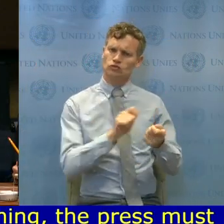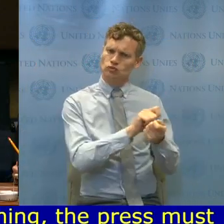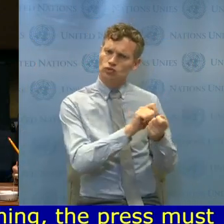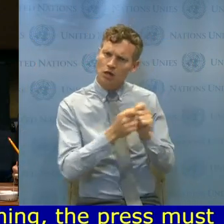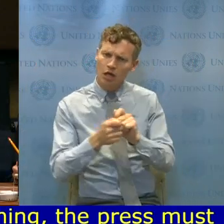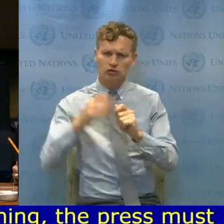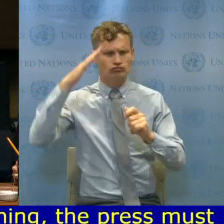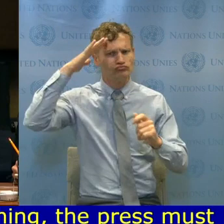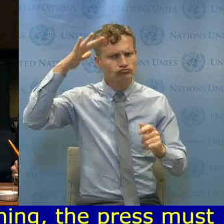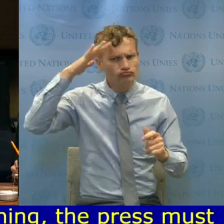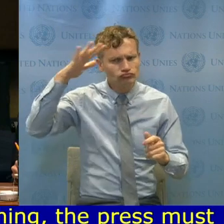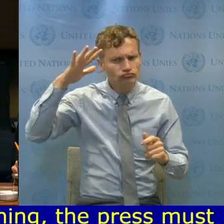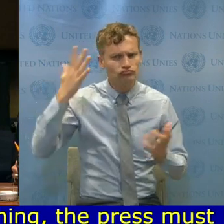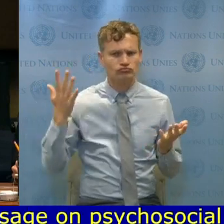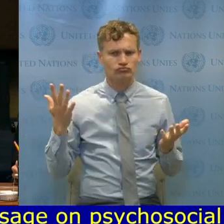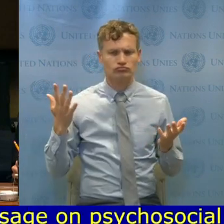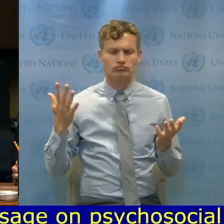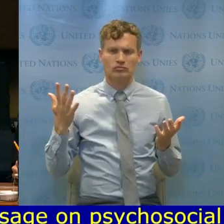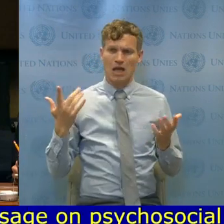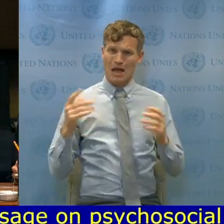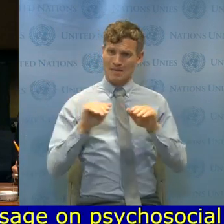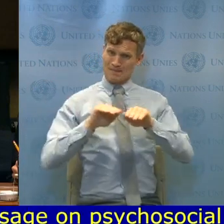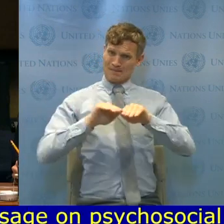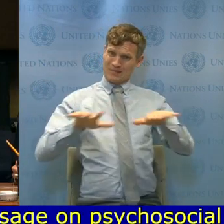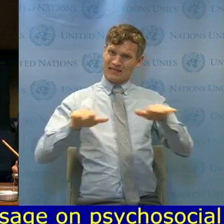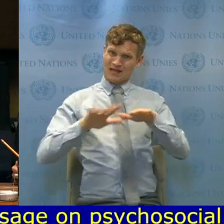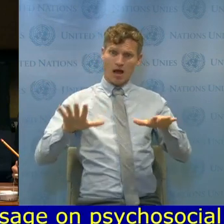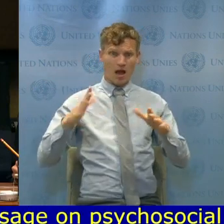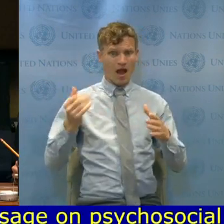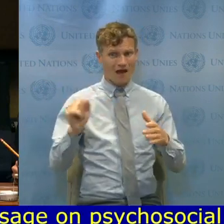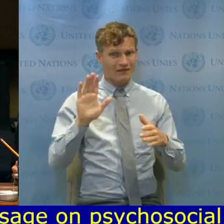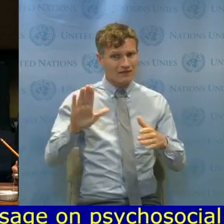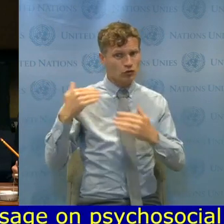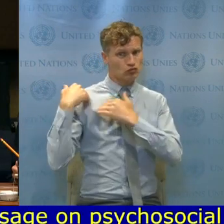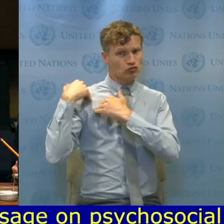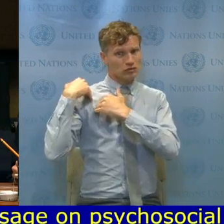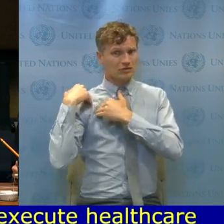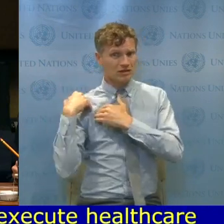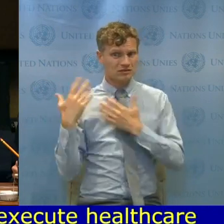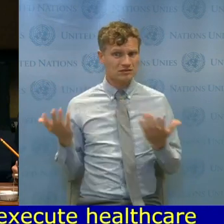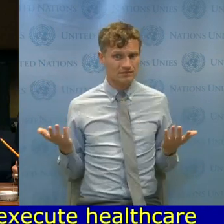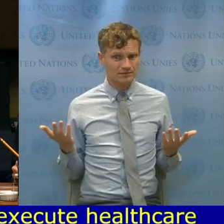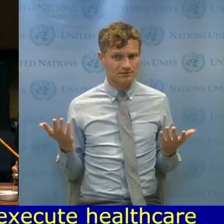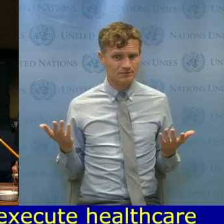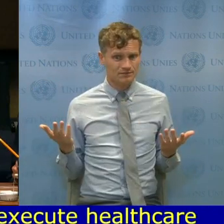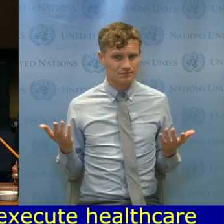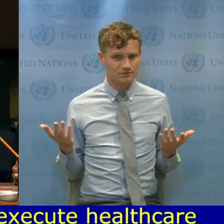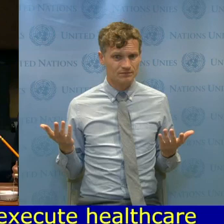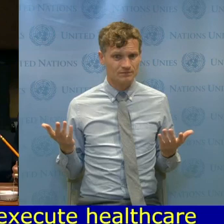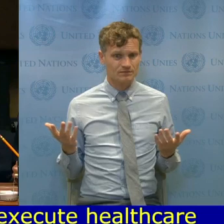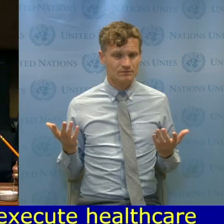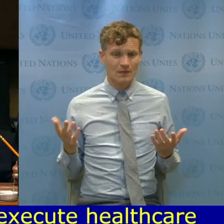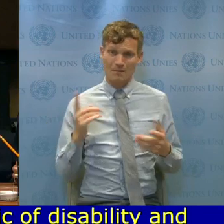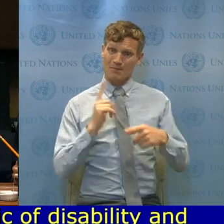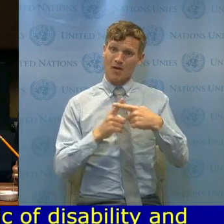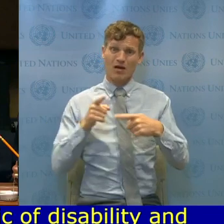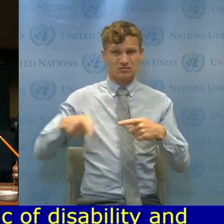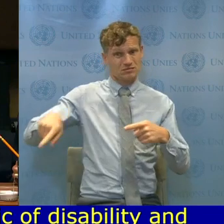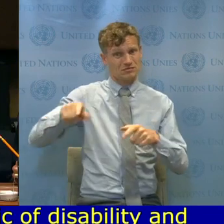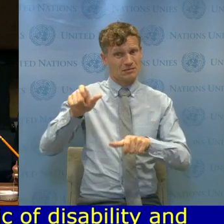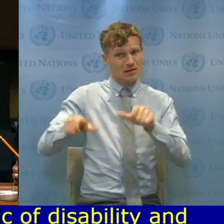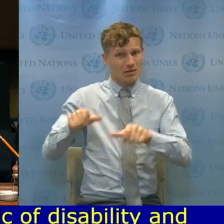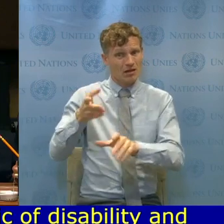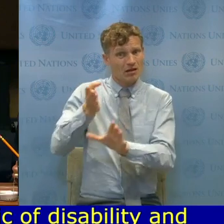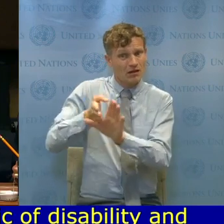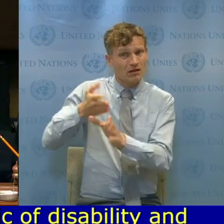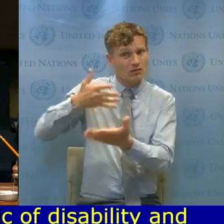disability and the right to health of persons with disabilities? Since such education conducted from the perspectives of persons